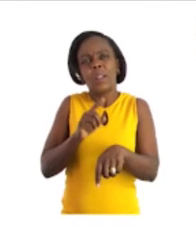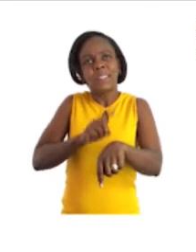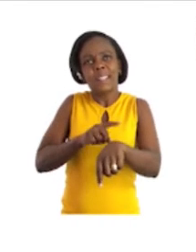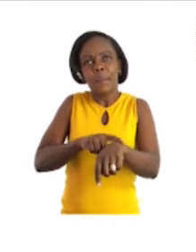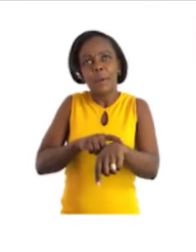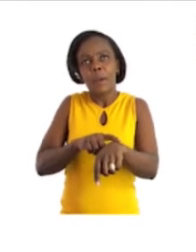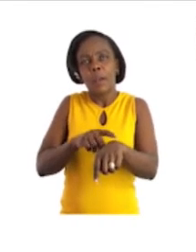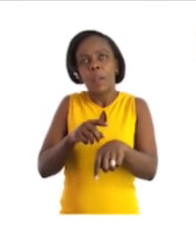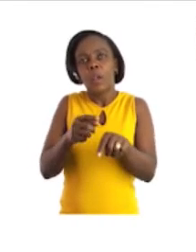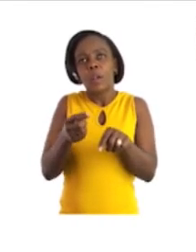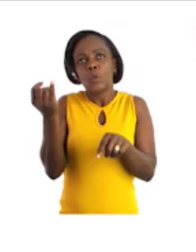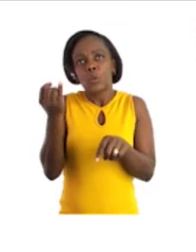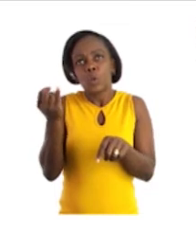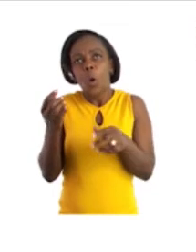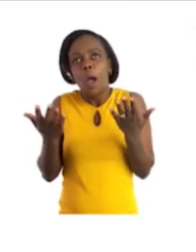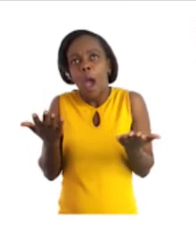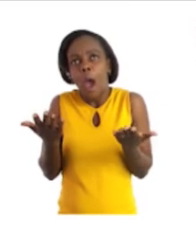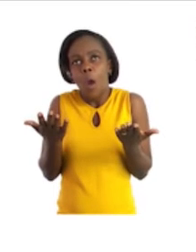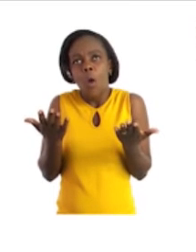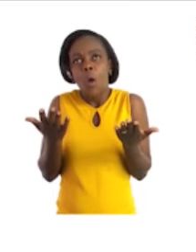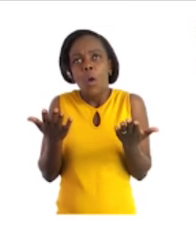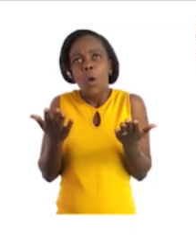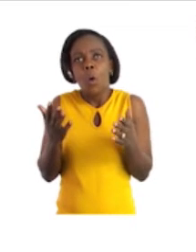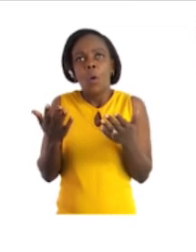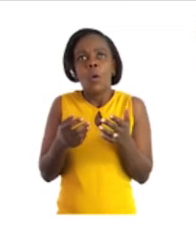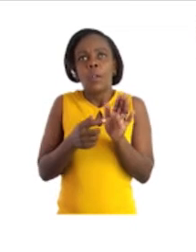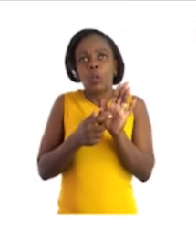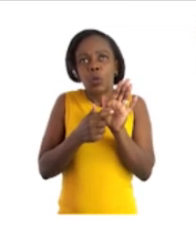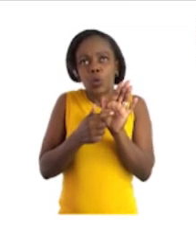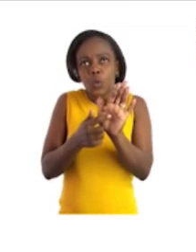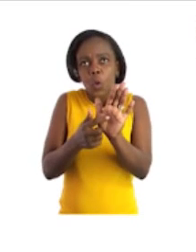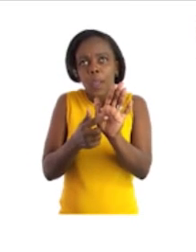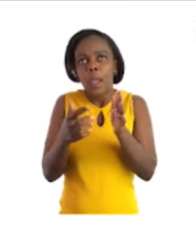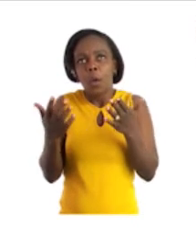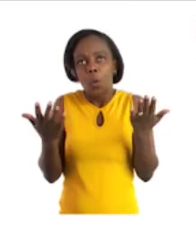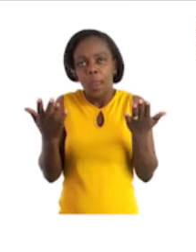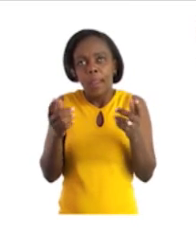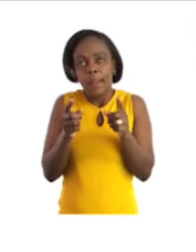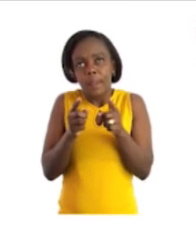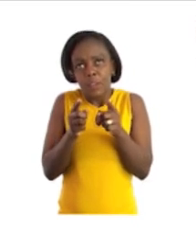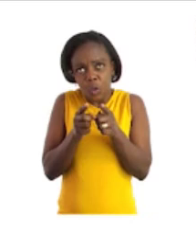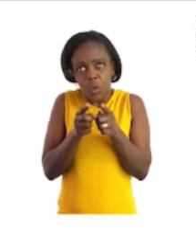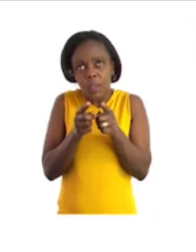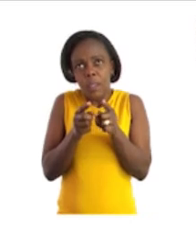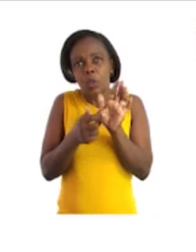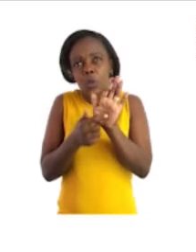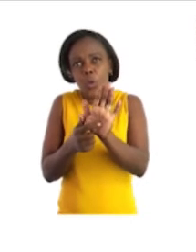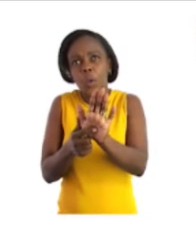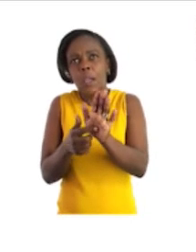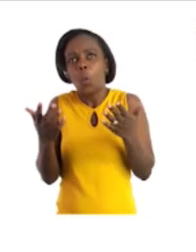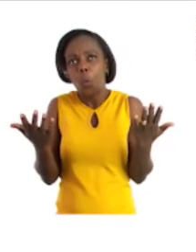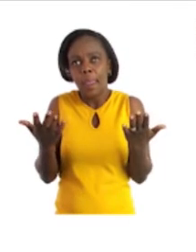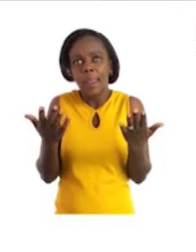show me where the long hand will point and where the short hand will point. Can you tell me where it will point when we say 8